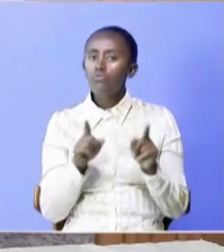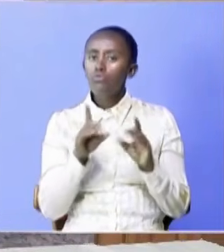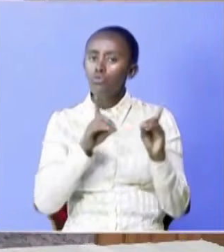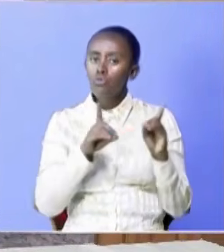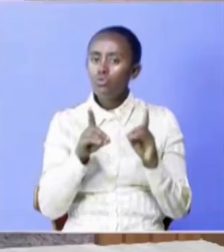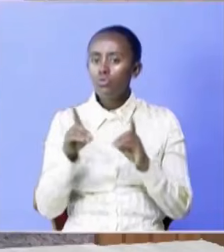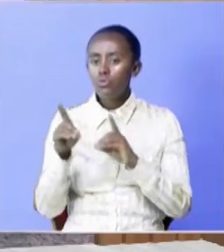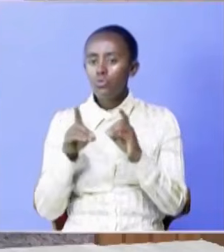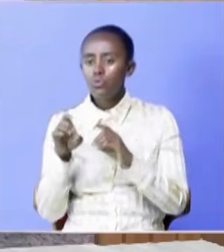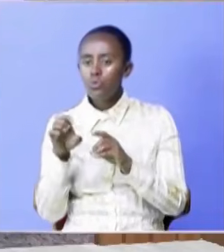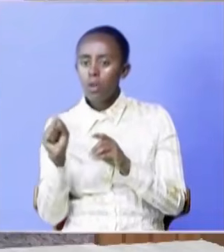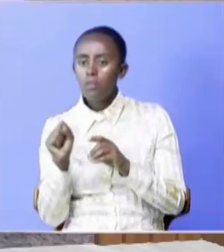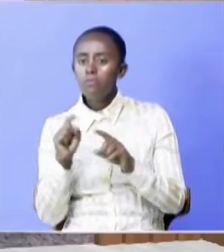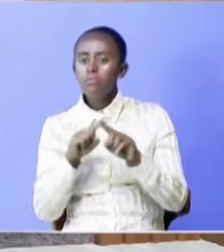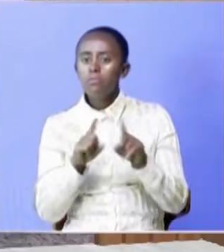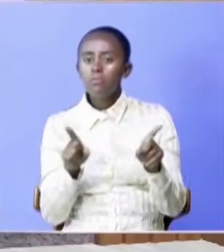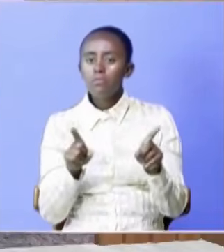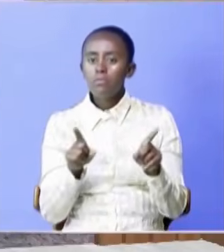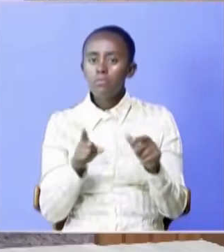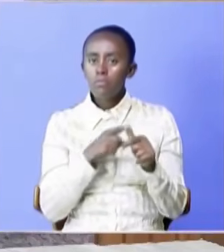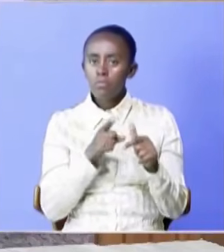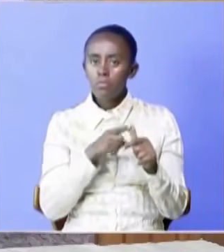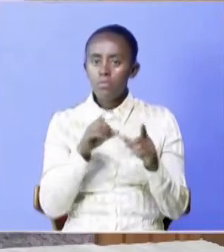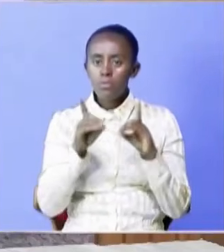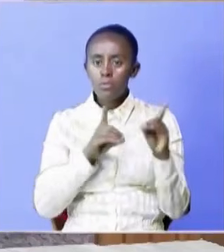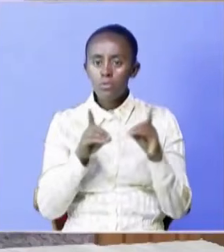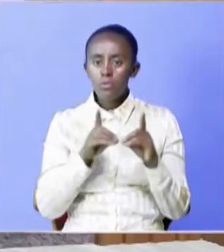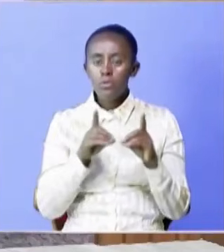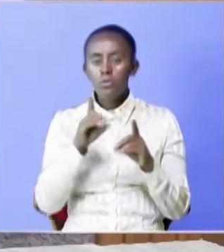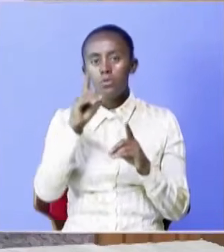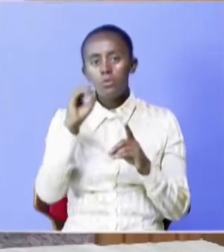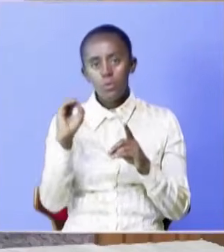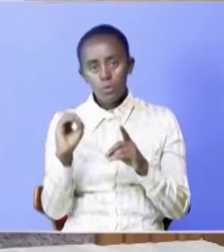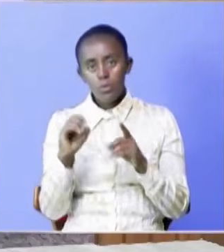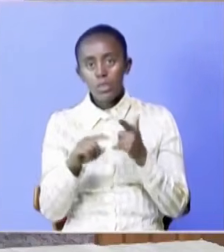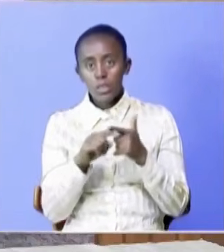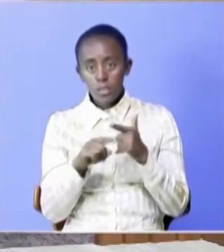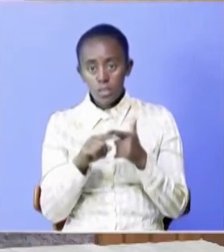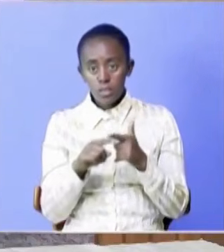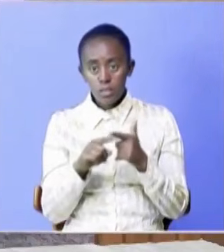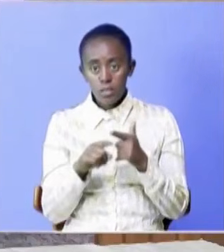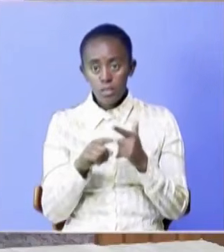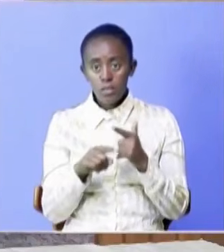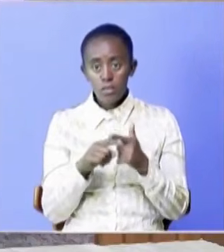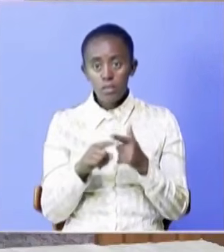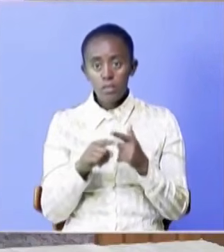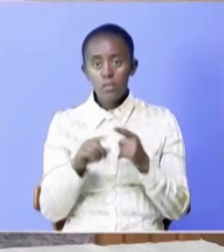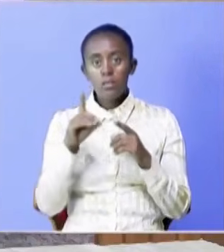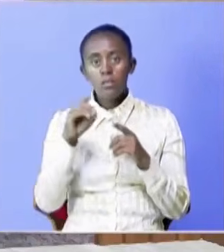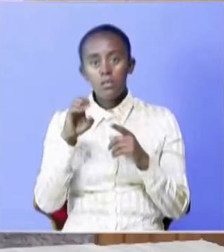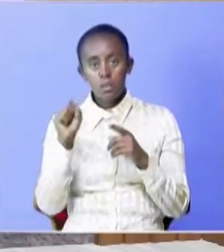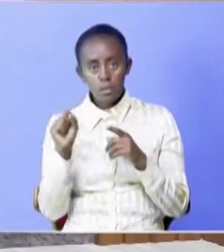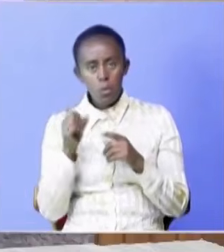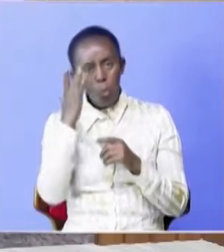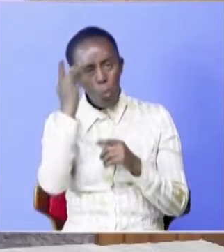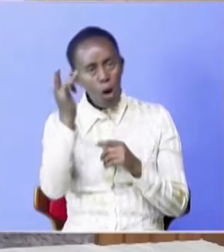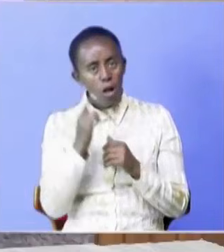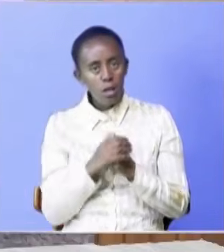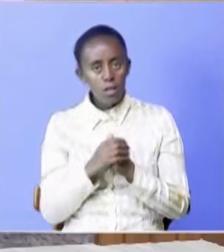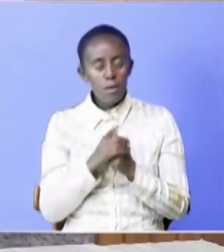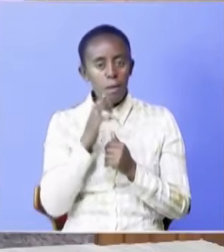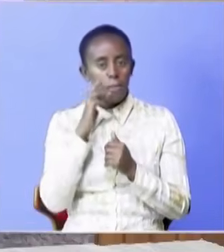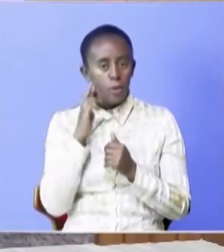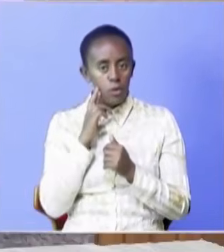In the first case, we only used do. In the second case, we used does. Why?